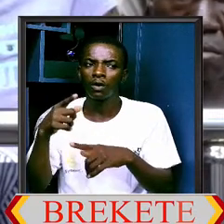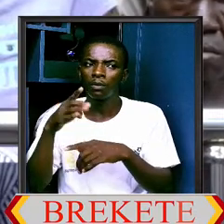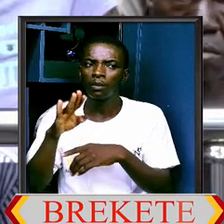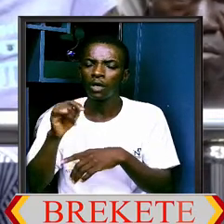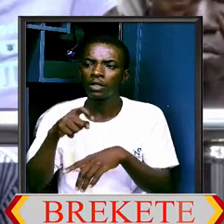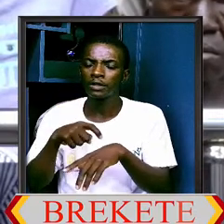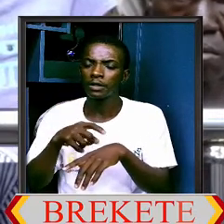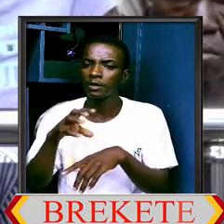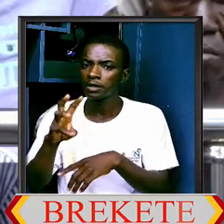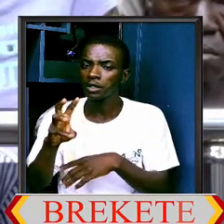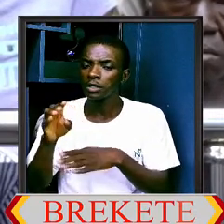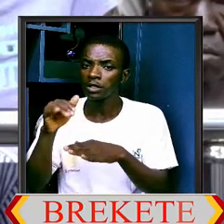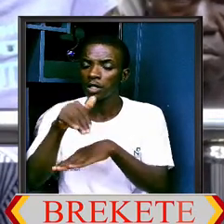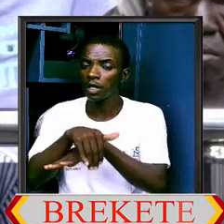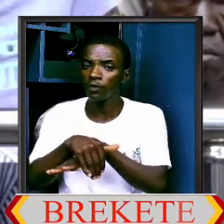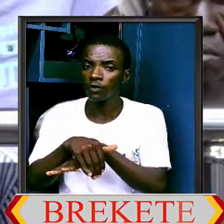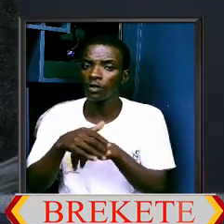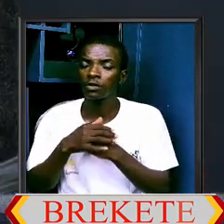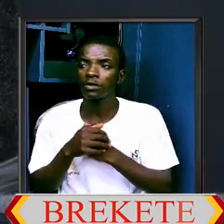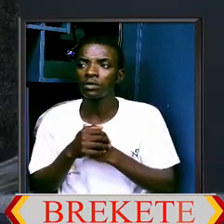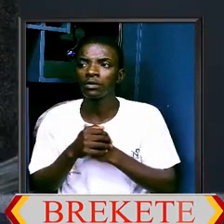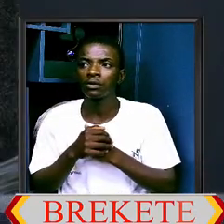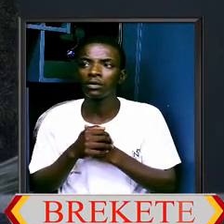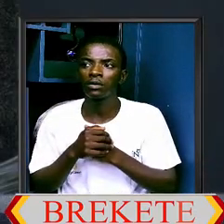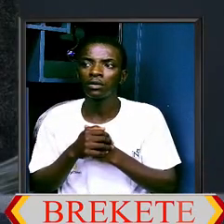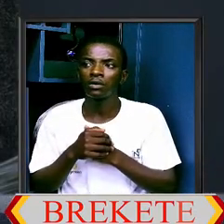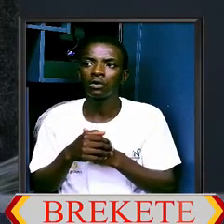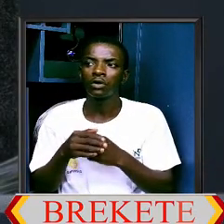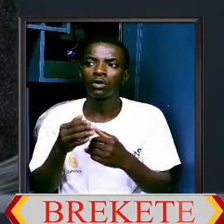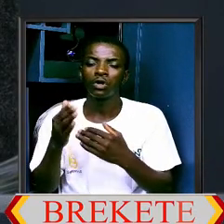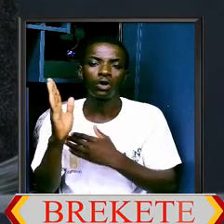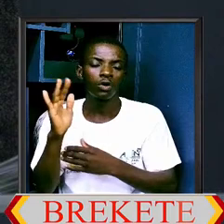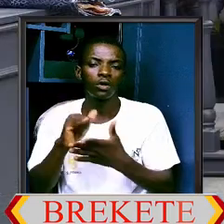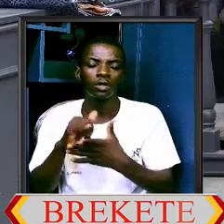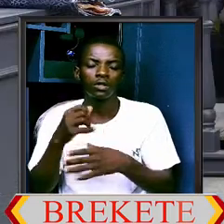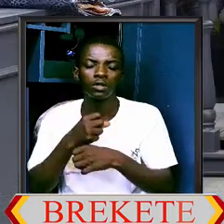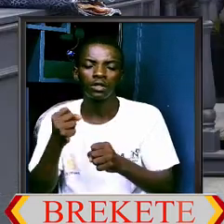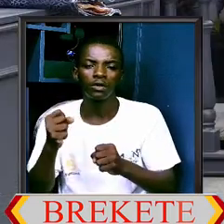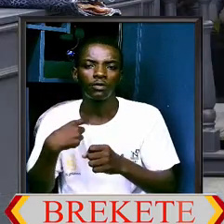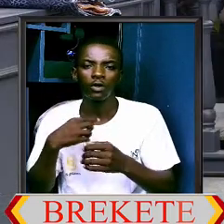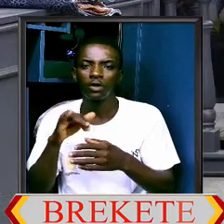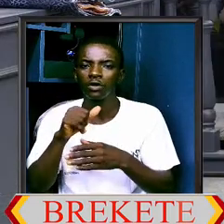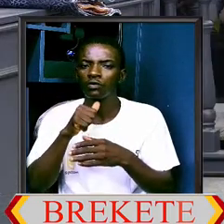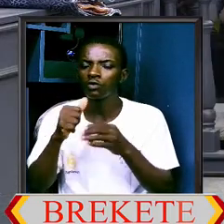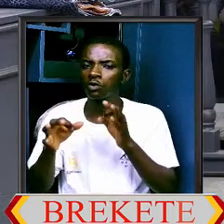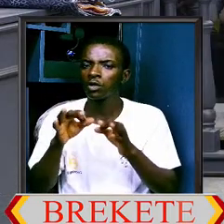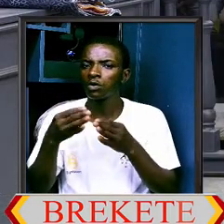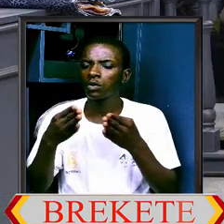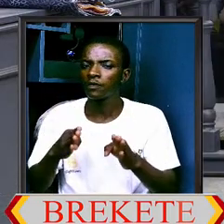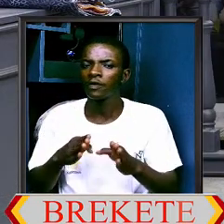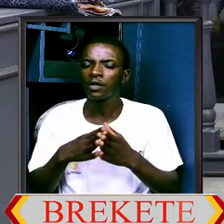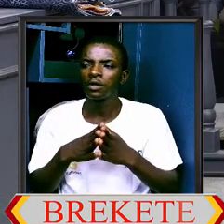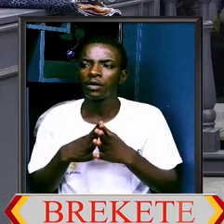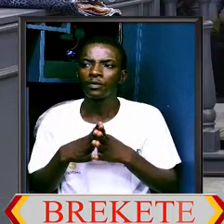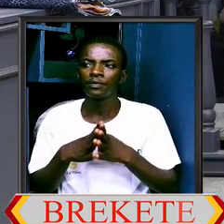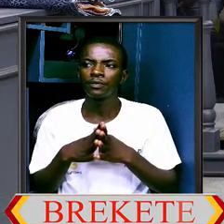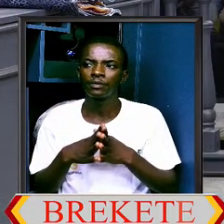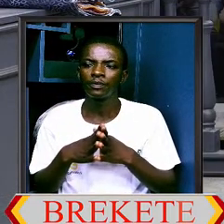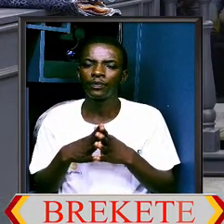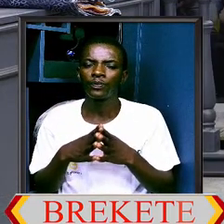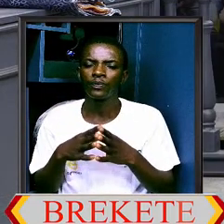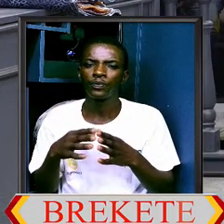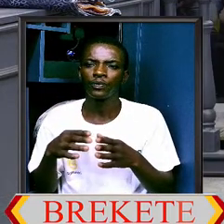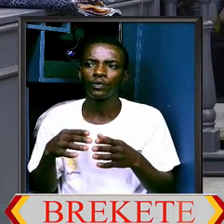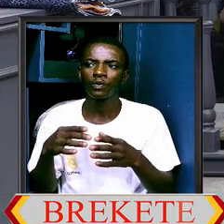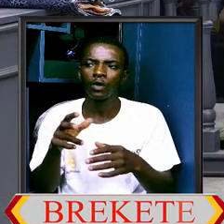the evening? 6 in the evening. It's God that saved me, also that I come back me.